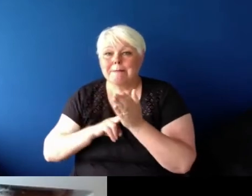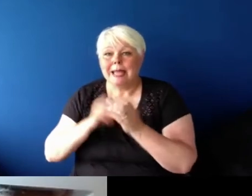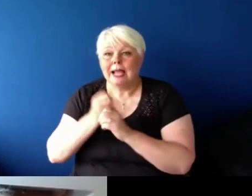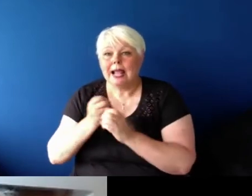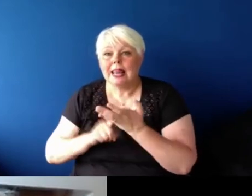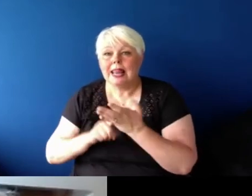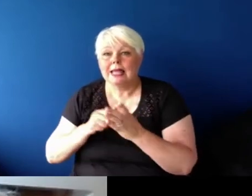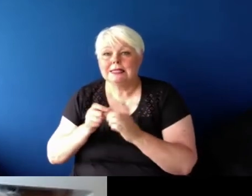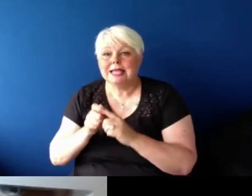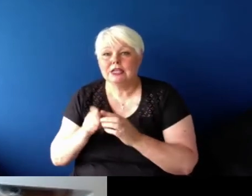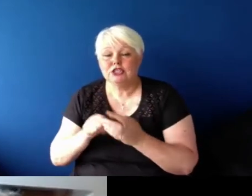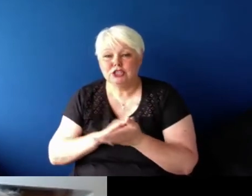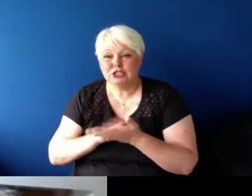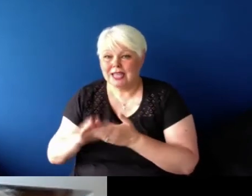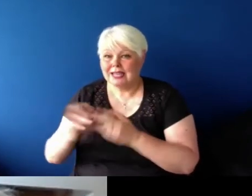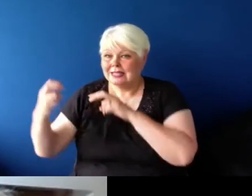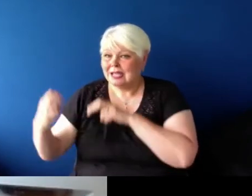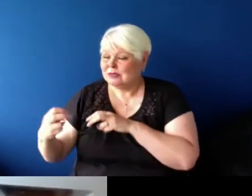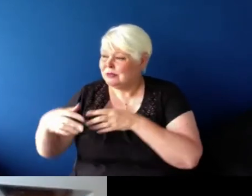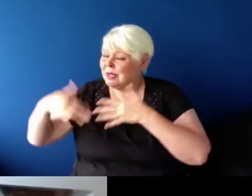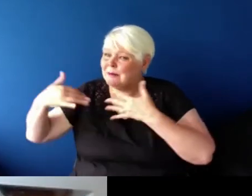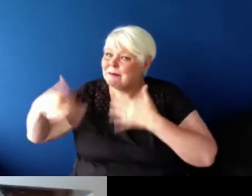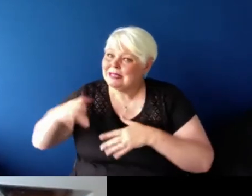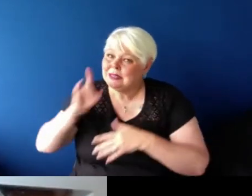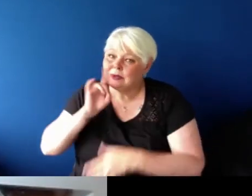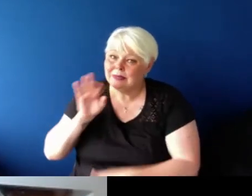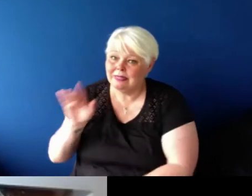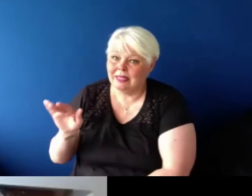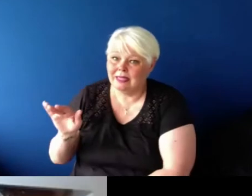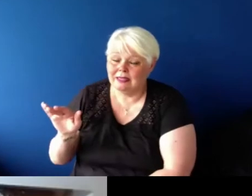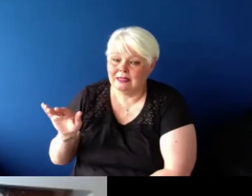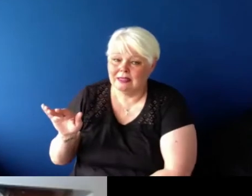extraordinary women there who, I mean,